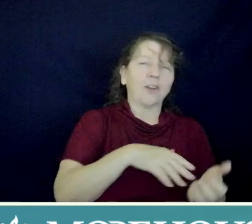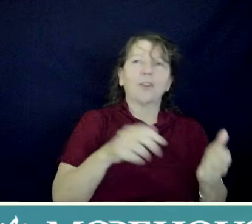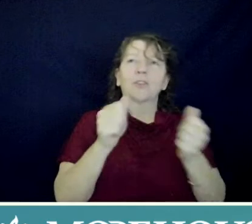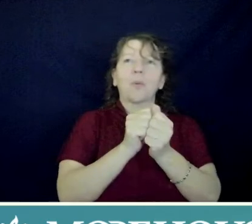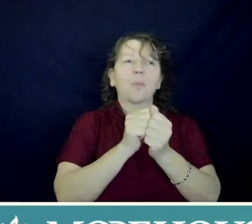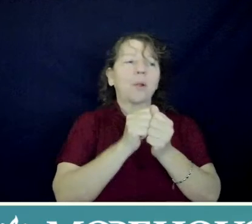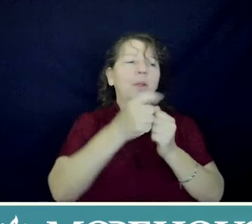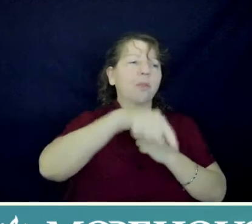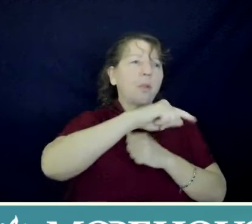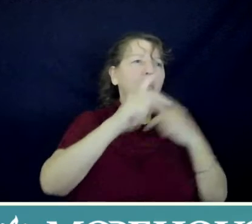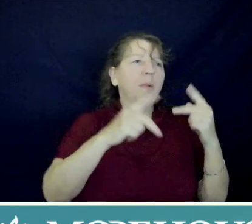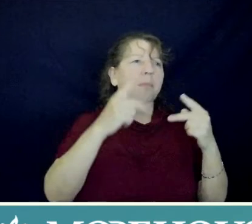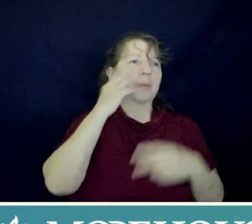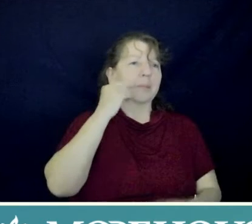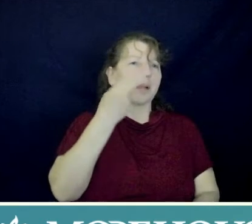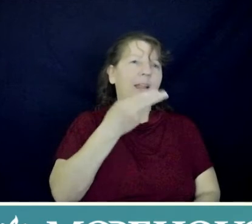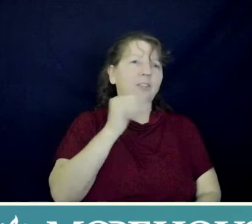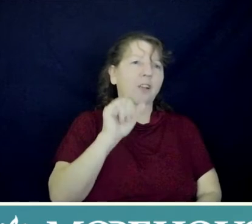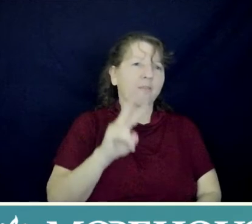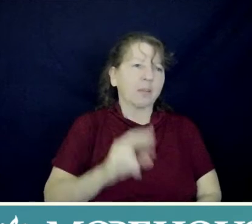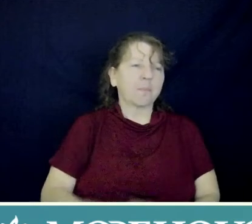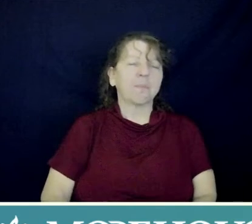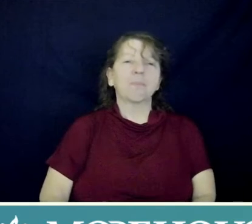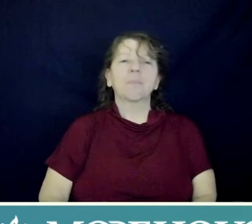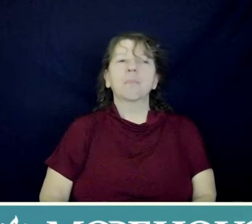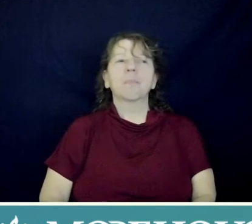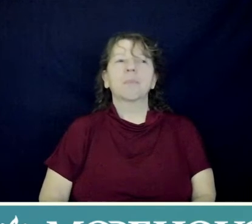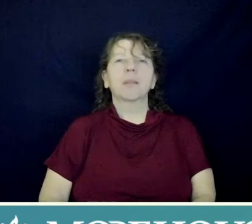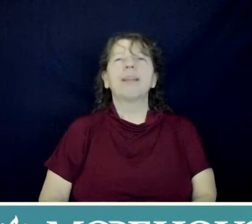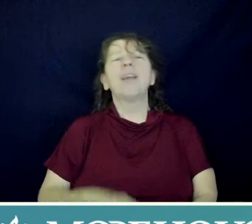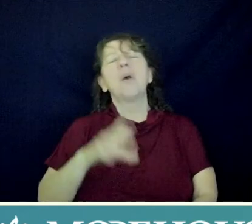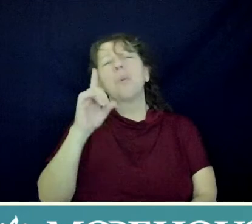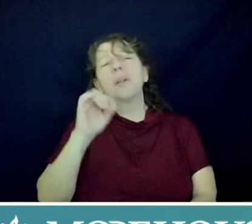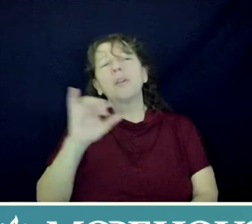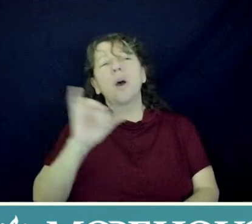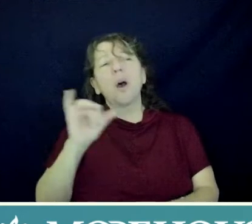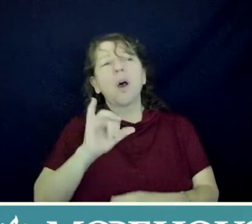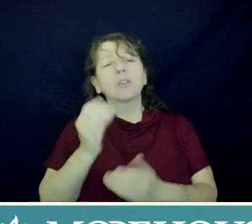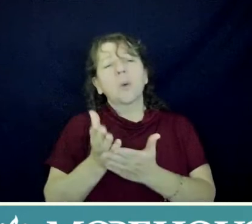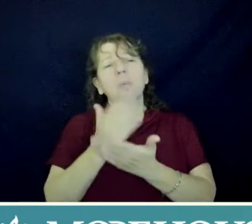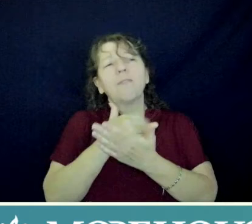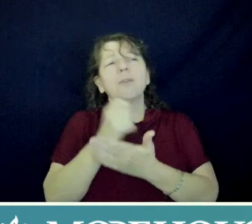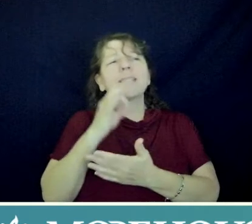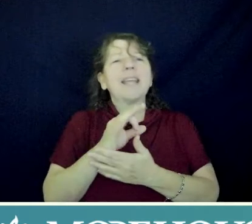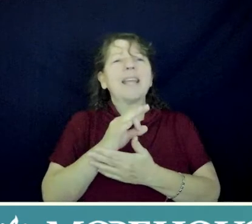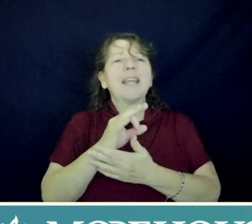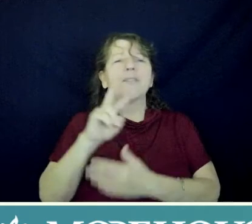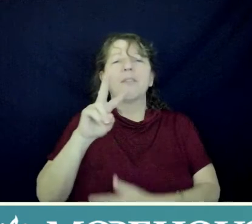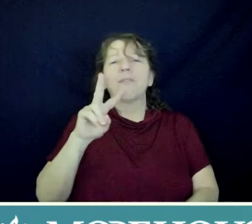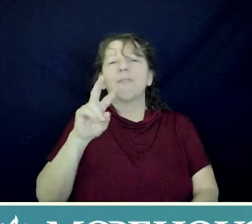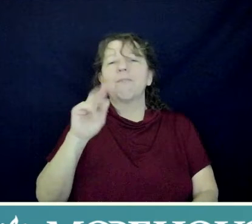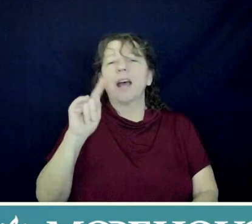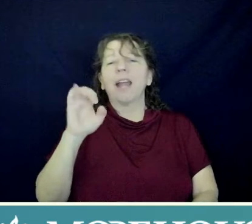positive individuals. We also do abnormal vital sign reviews. This is something that wasn't being